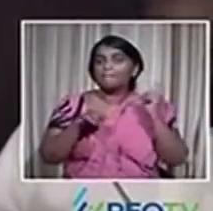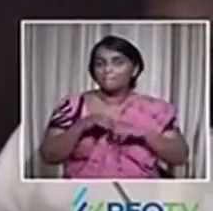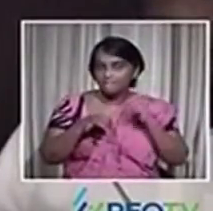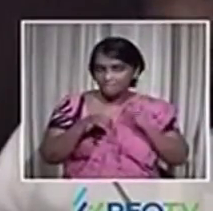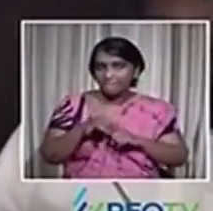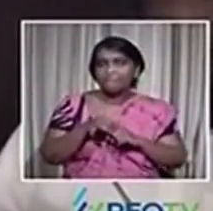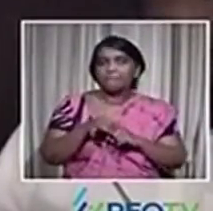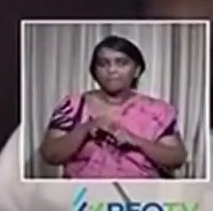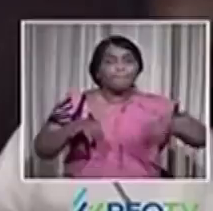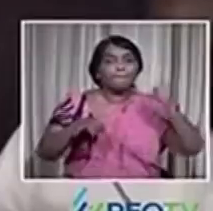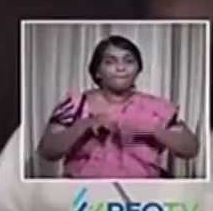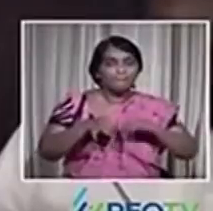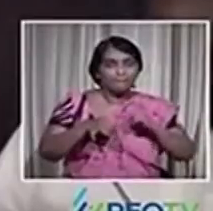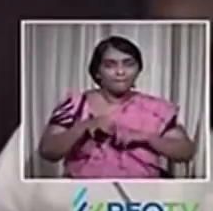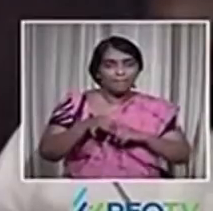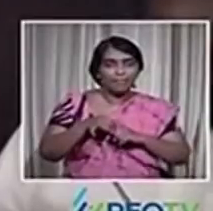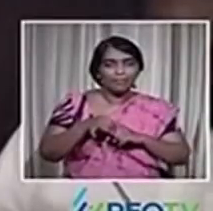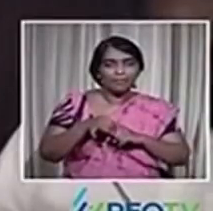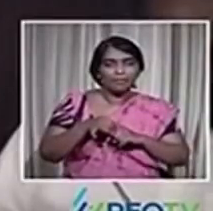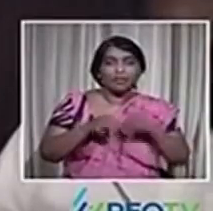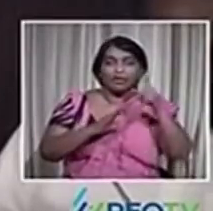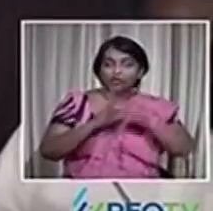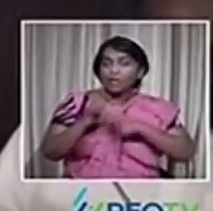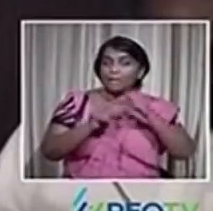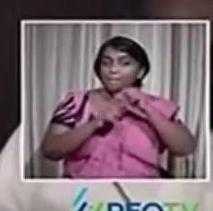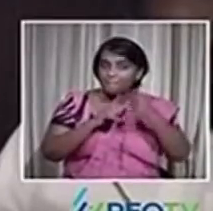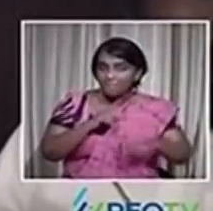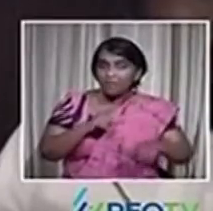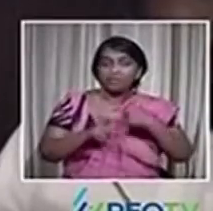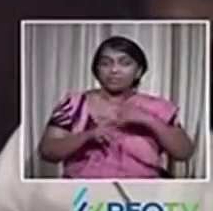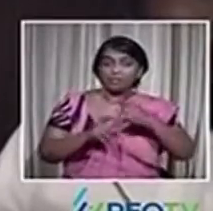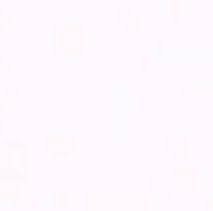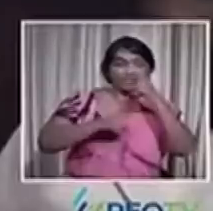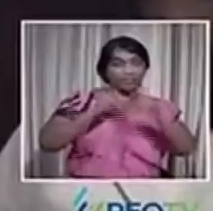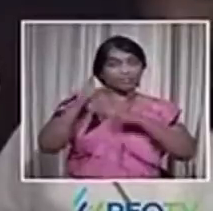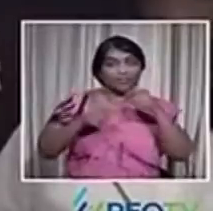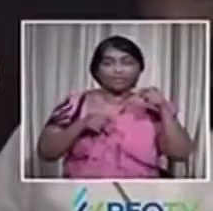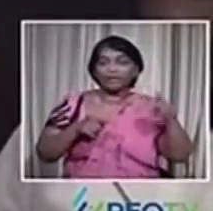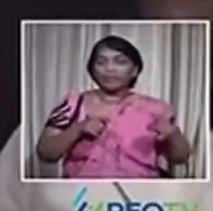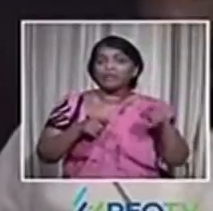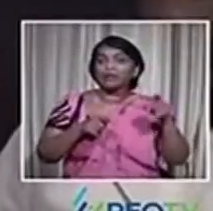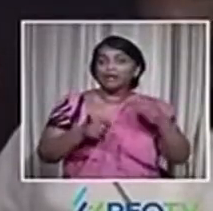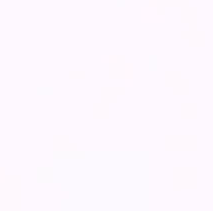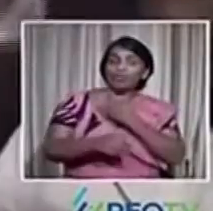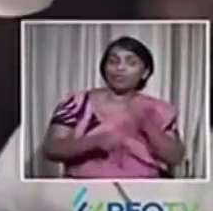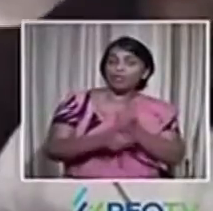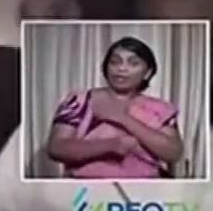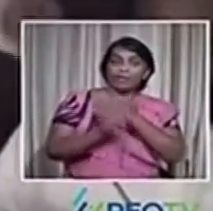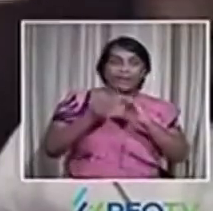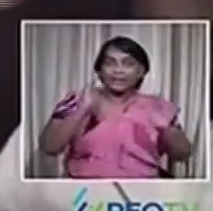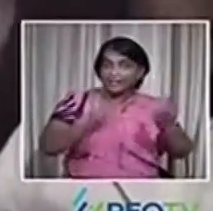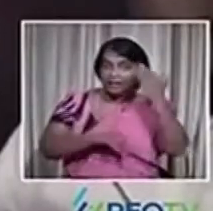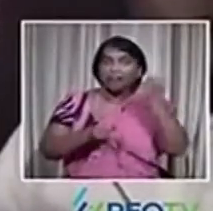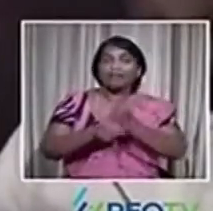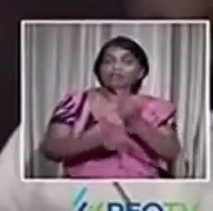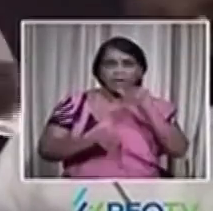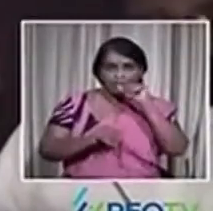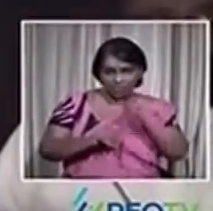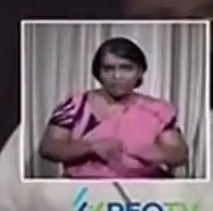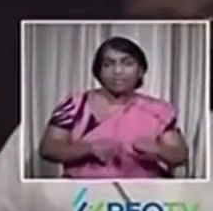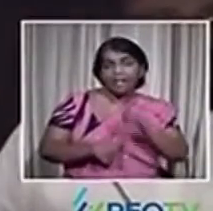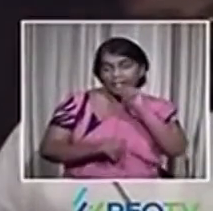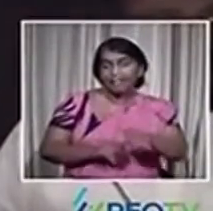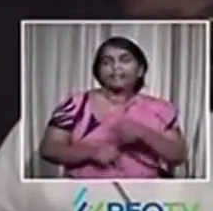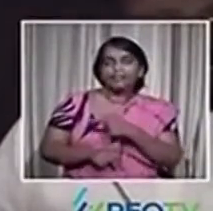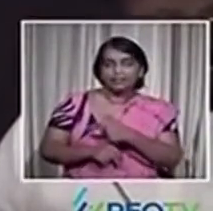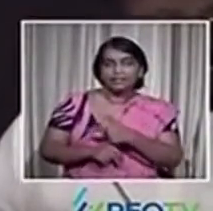There is a problem here. Although Johnston Fernando insisted that Gotabaya won't resign, the situation is such that he has to resign. The country won't move forward